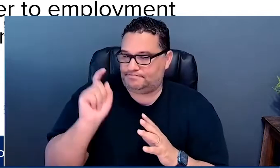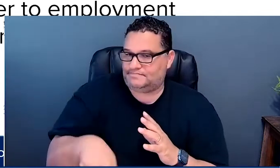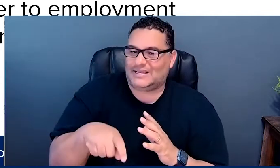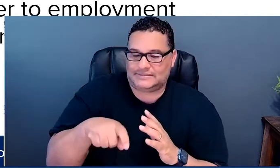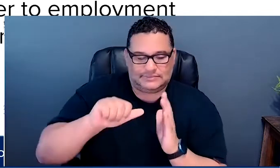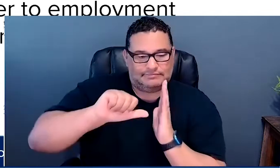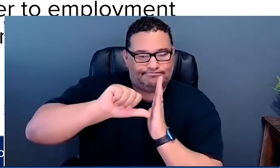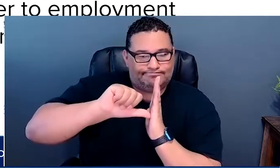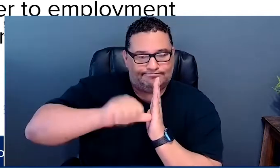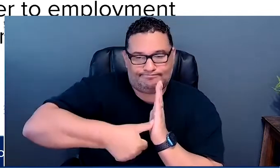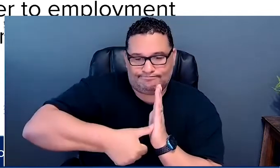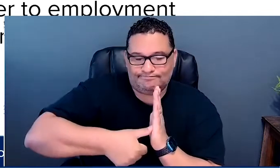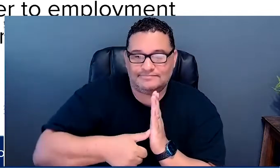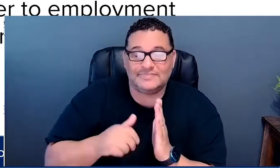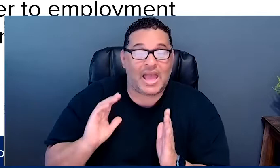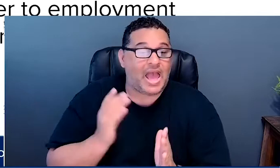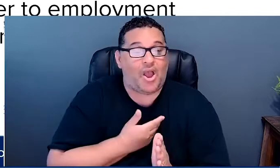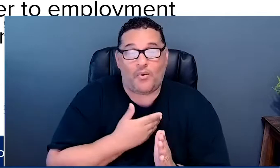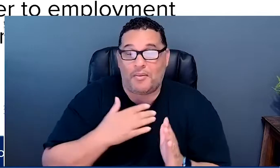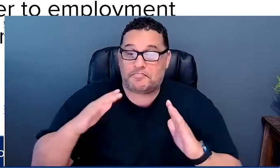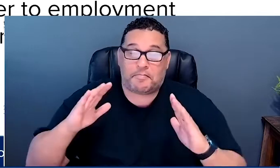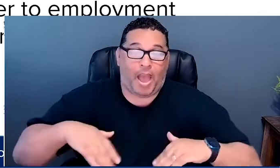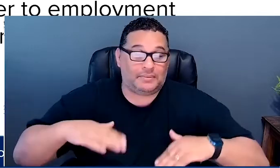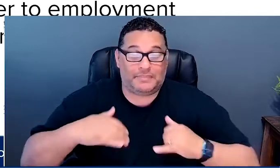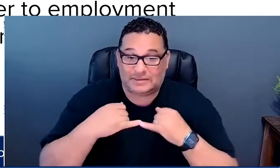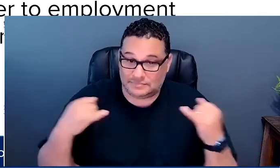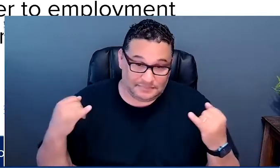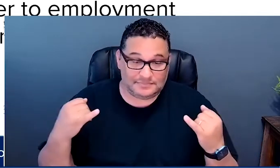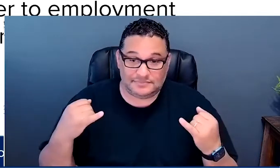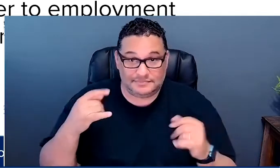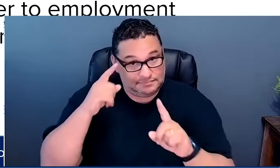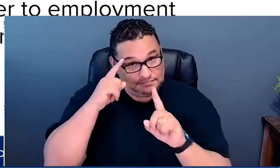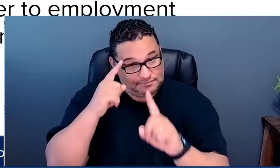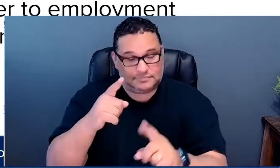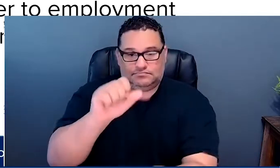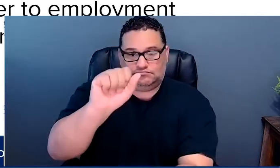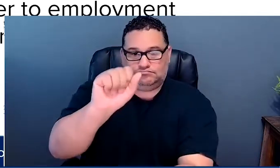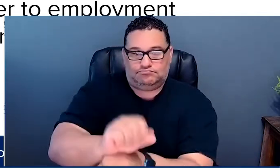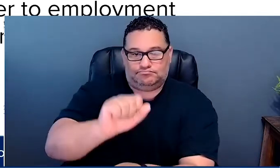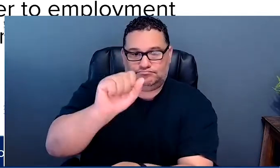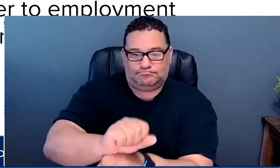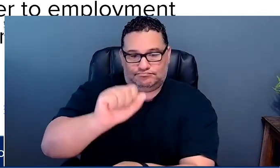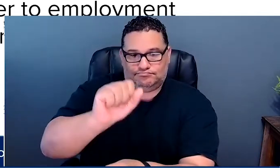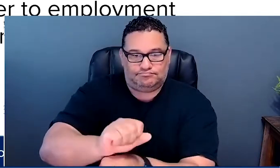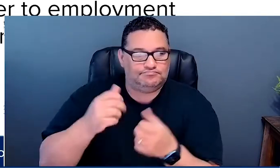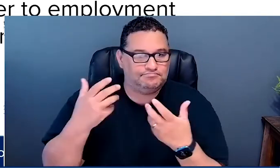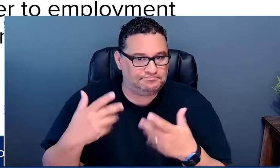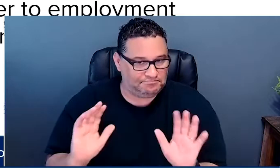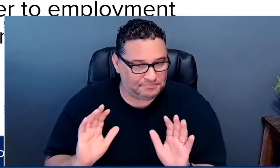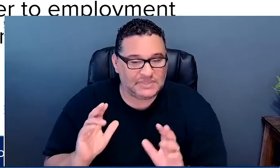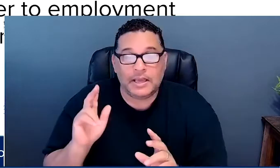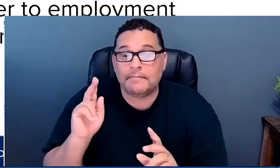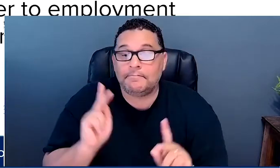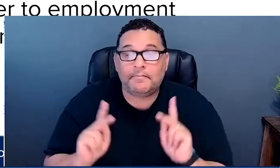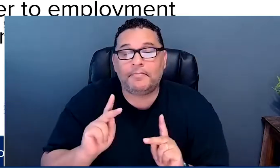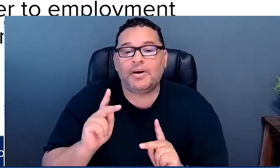that our bottom line is employment. And it's for people who have a